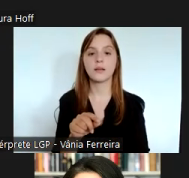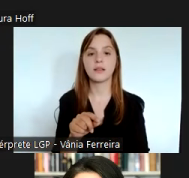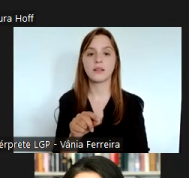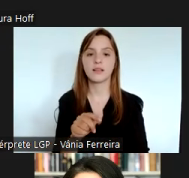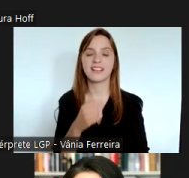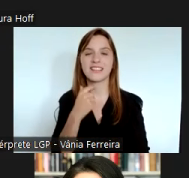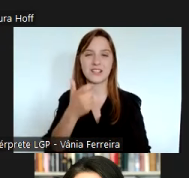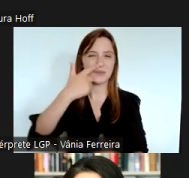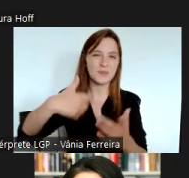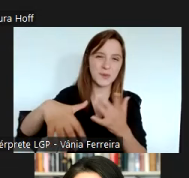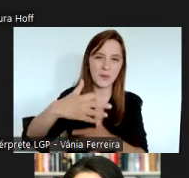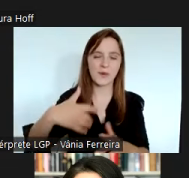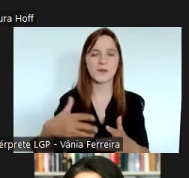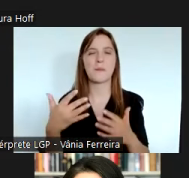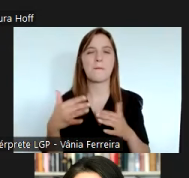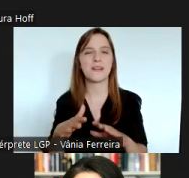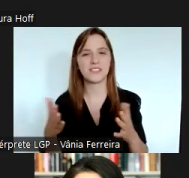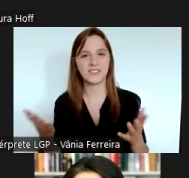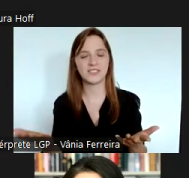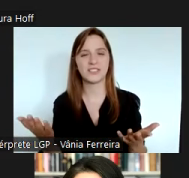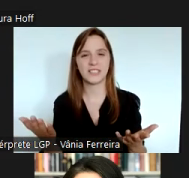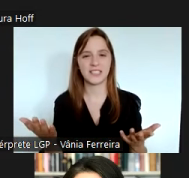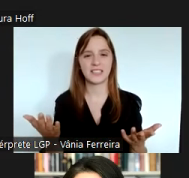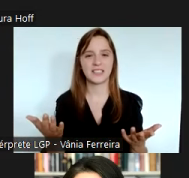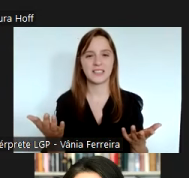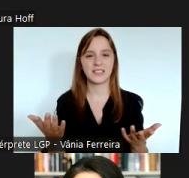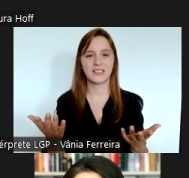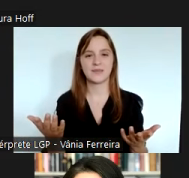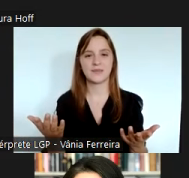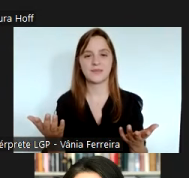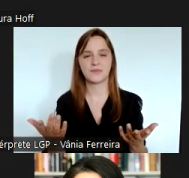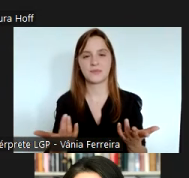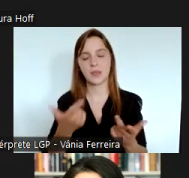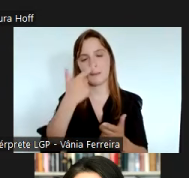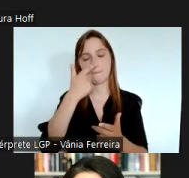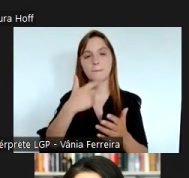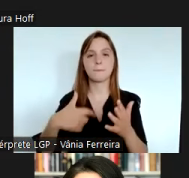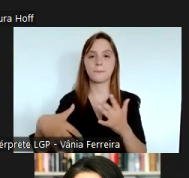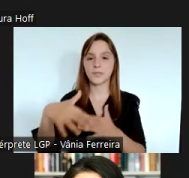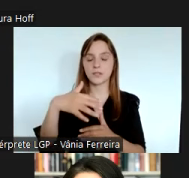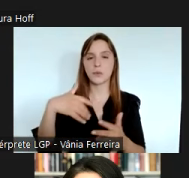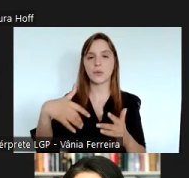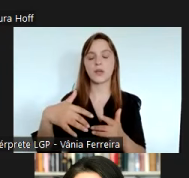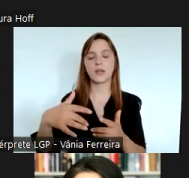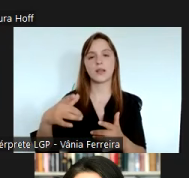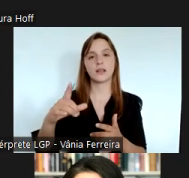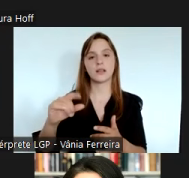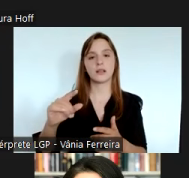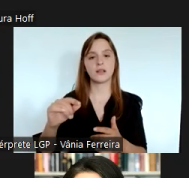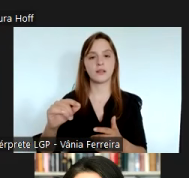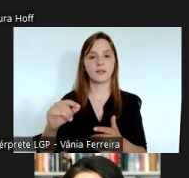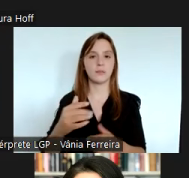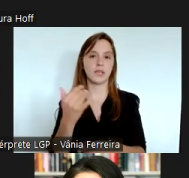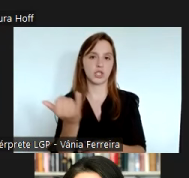people, but the pupils and other members of the